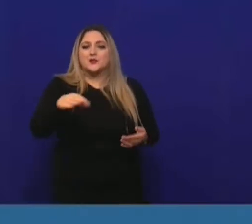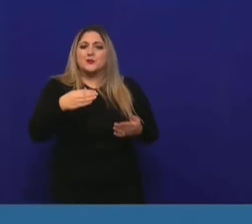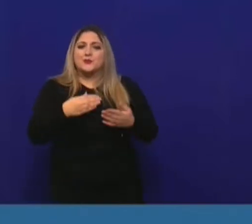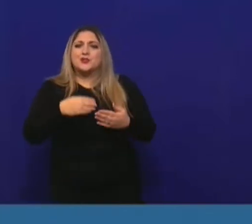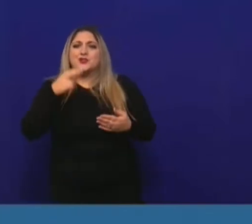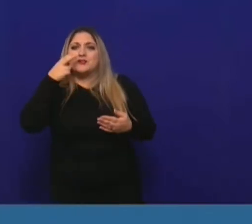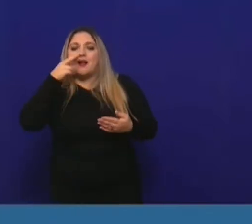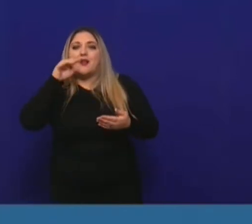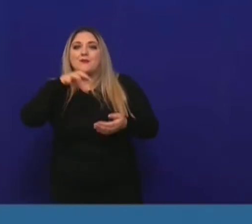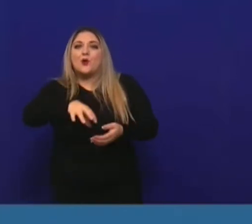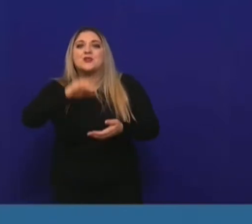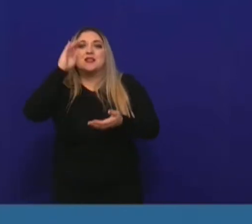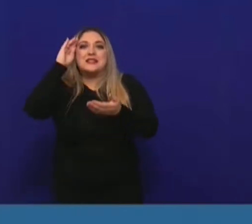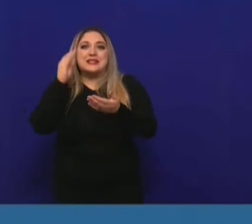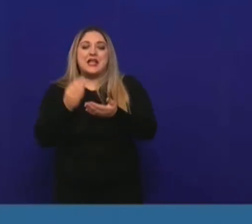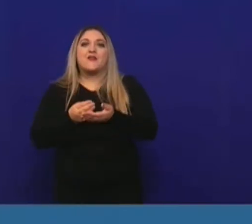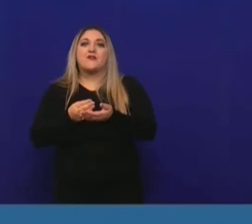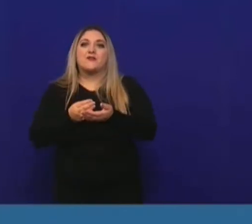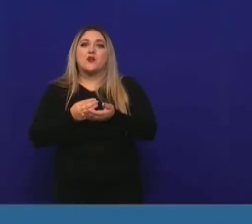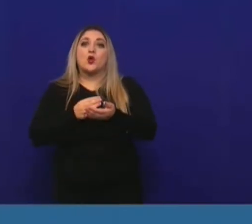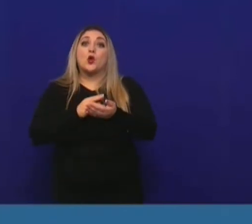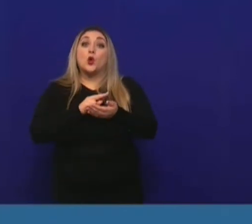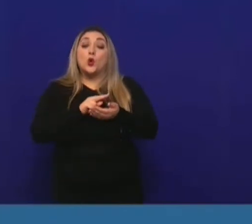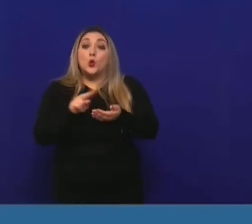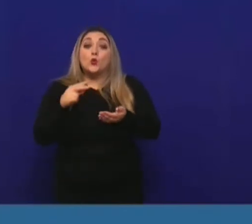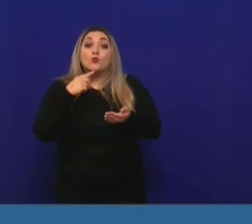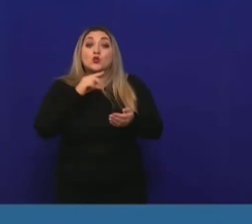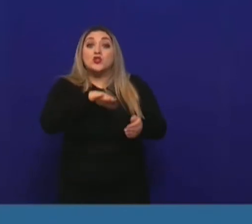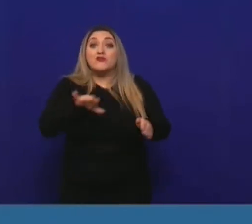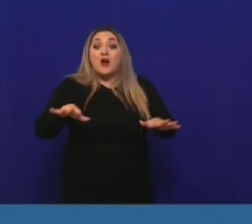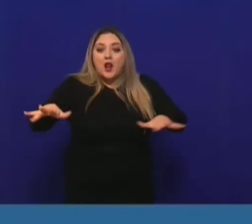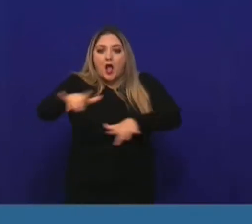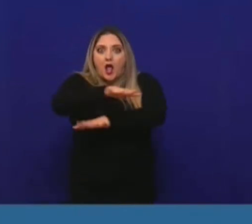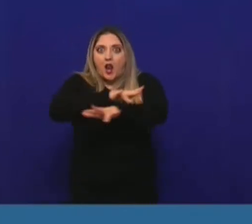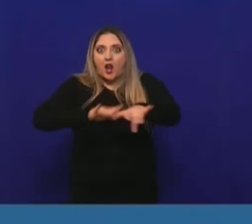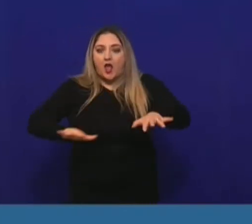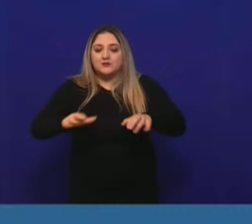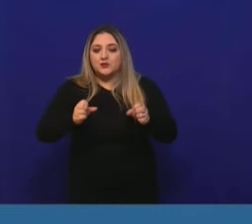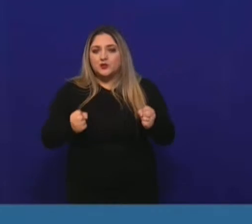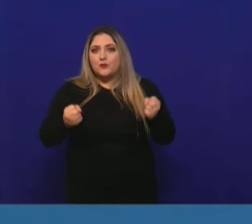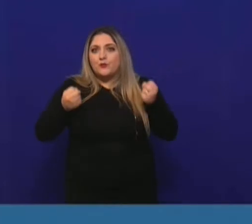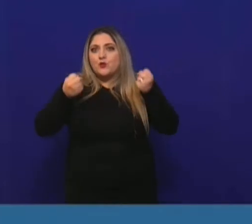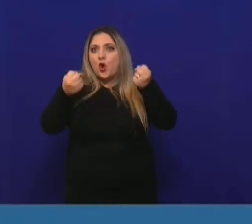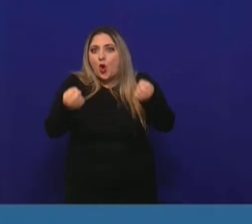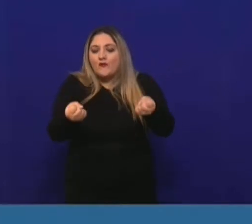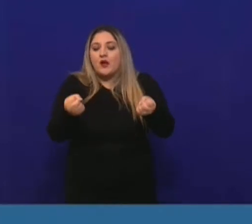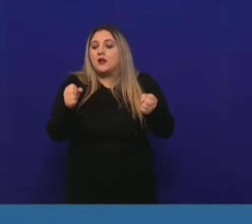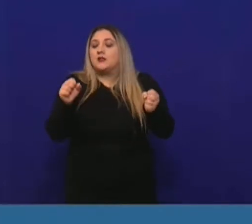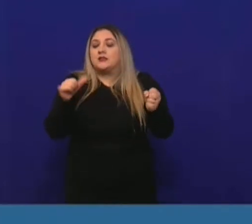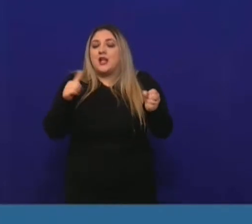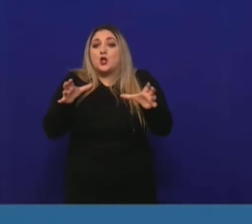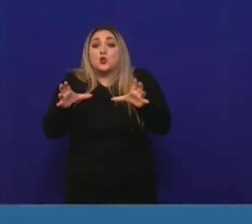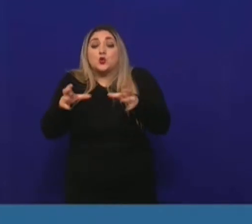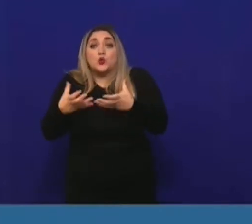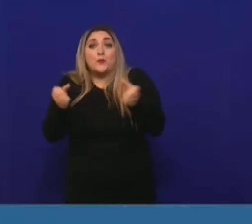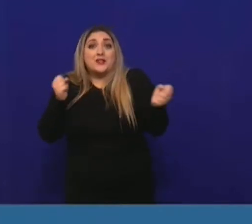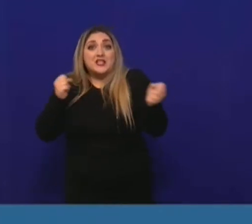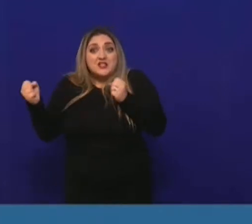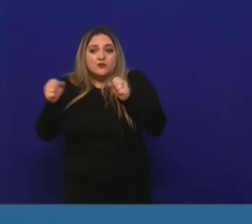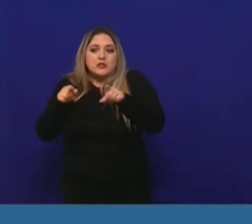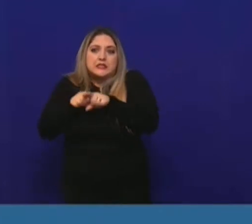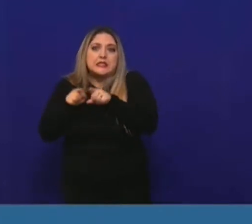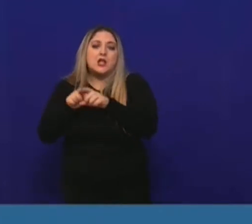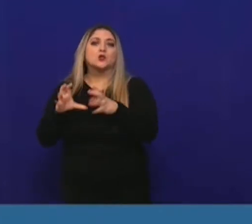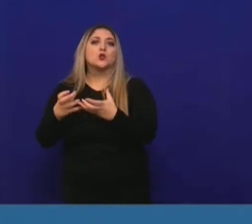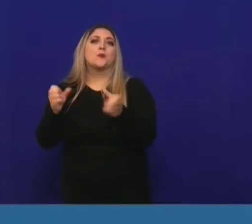jista' jkunu qegħdin iżommu xorta l-bubbles. Jiġifieri inti jekk inti għandek grupp ta' dans, dawn ikunu dejjem l-istess grupp u mhux dejjem